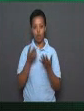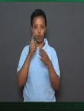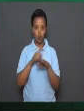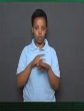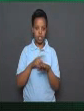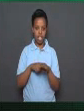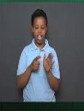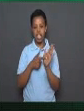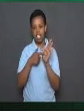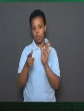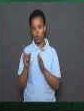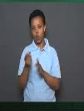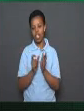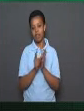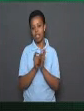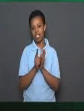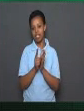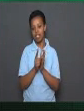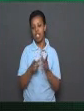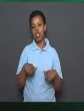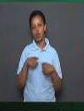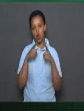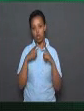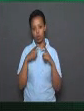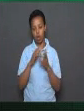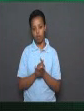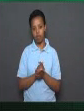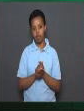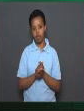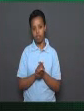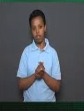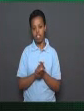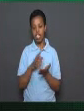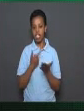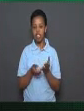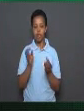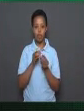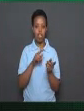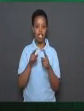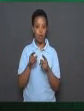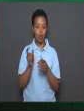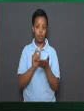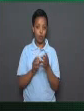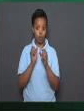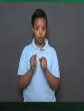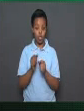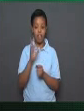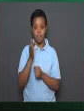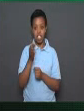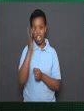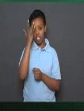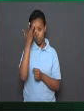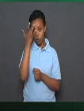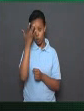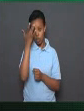diseases usually have visible symptoms. You may have written that functional diseases